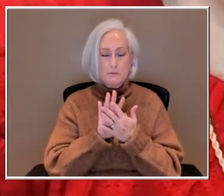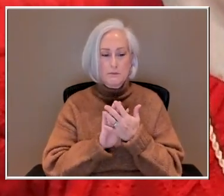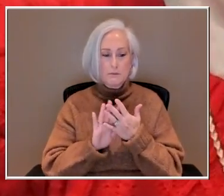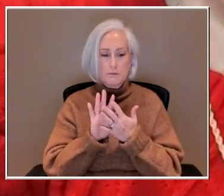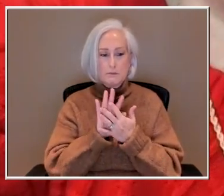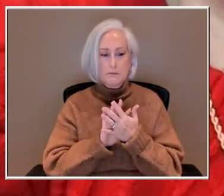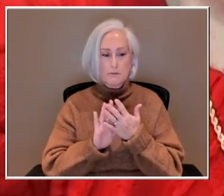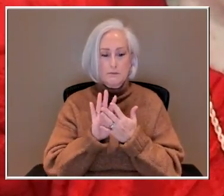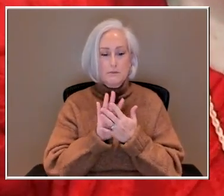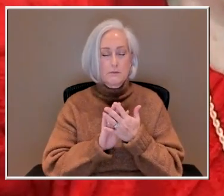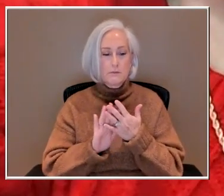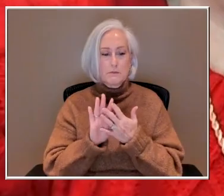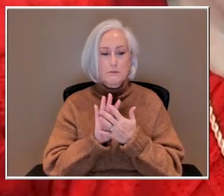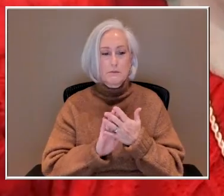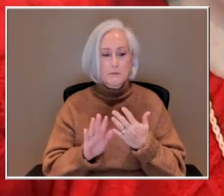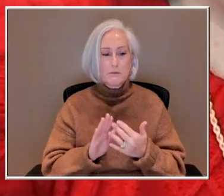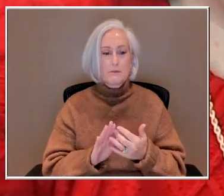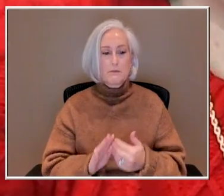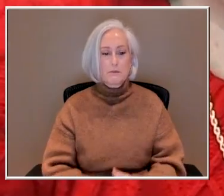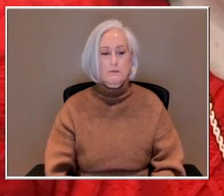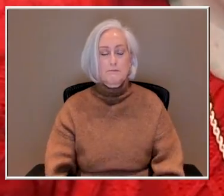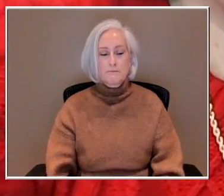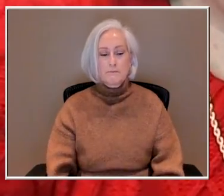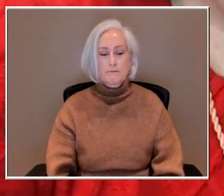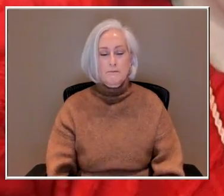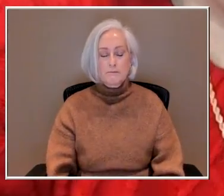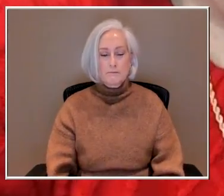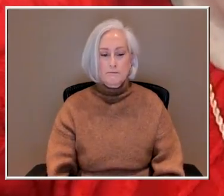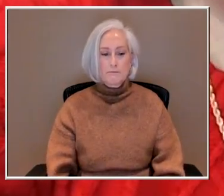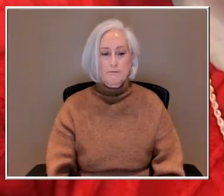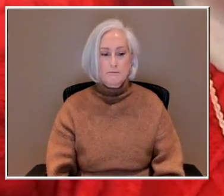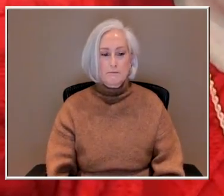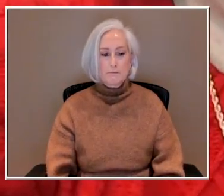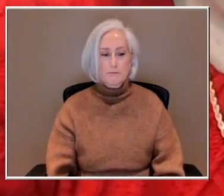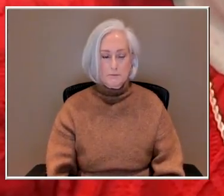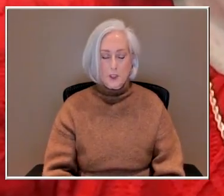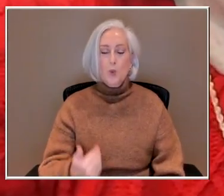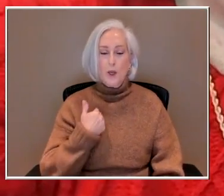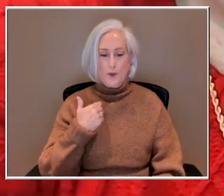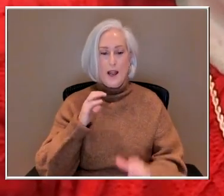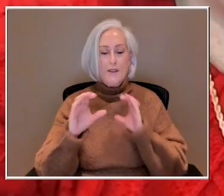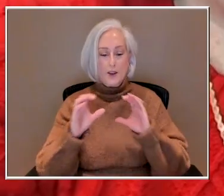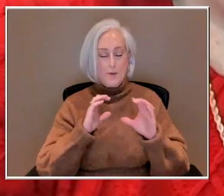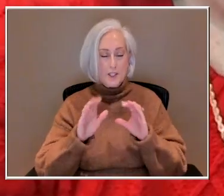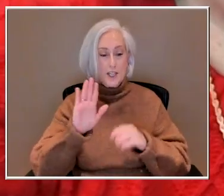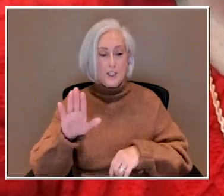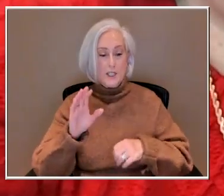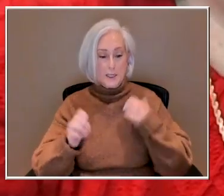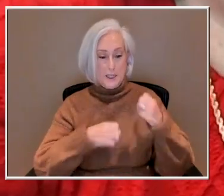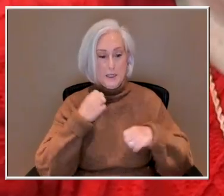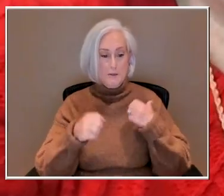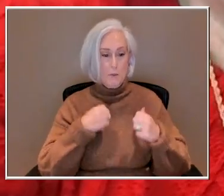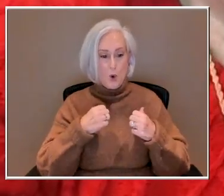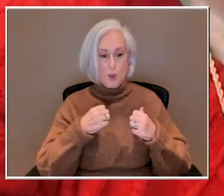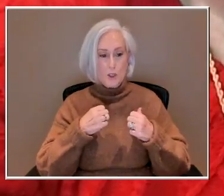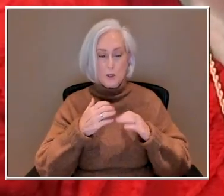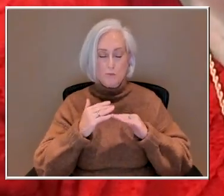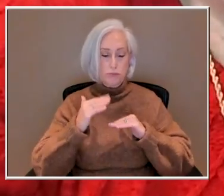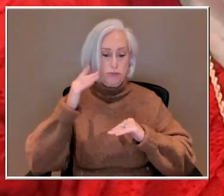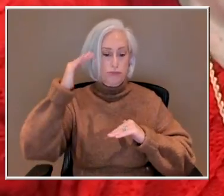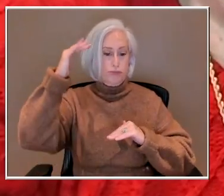way things were. So we would have lots of conversations in which emotions were running high. One of the things he wanted to do was ride a